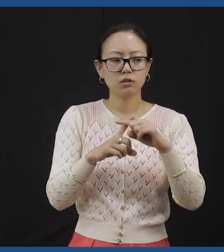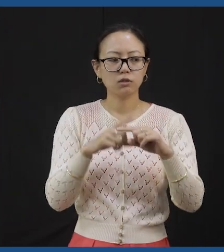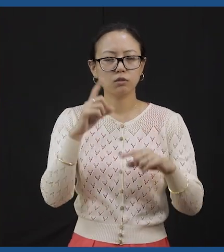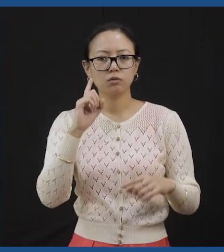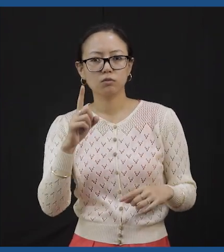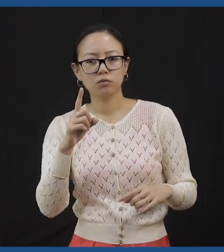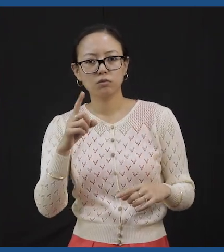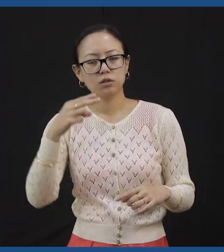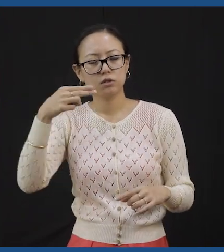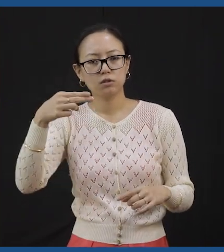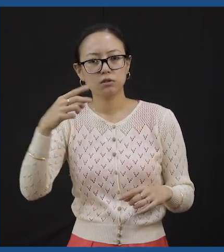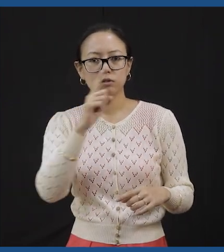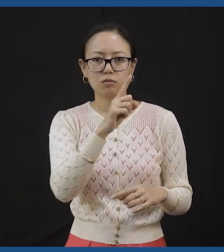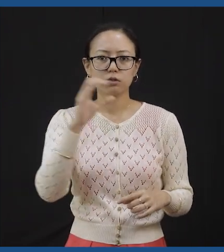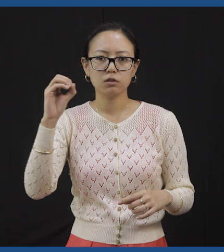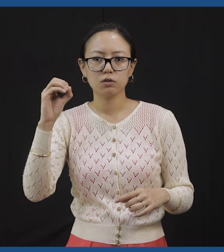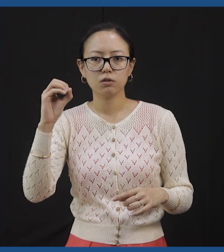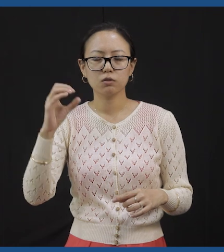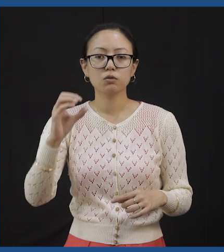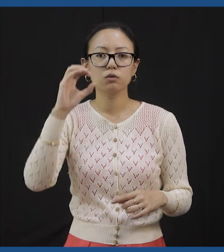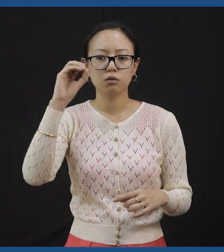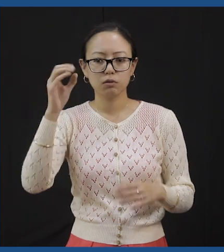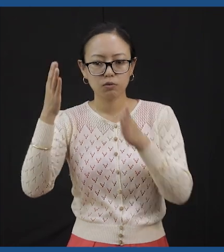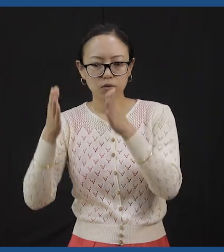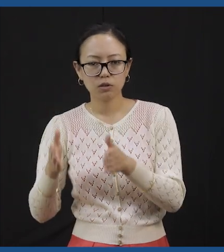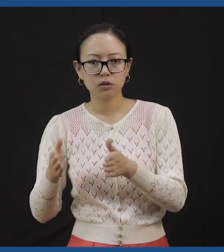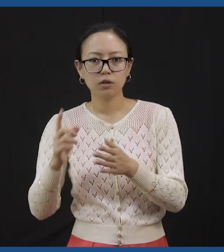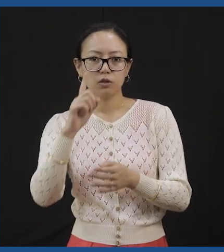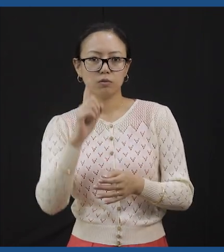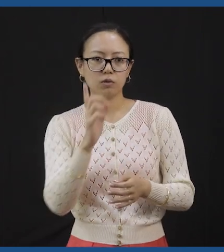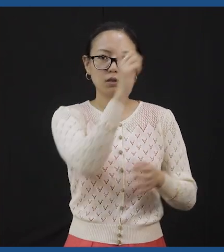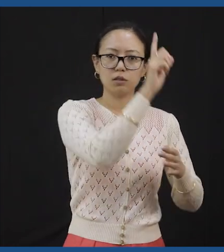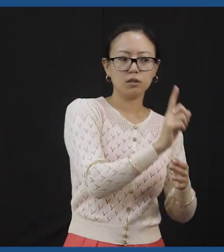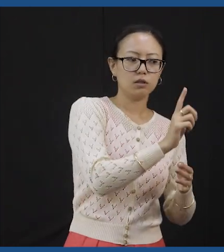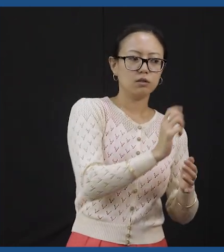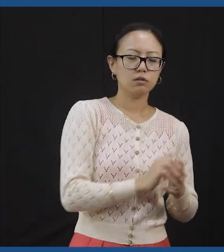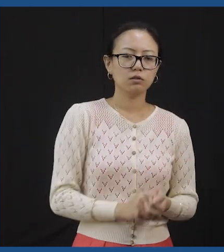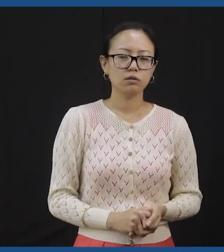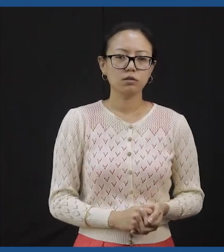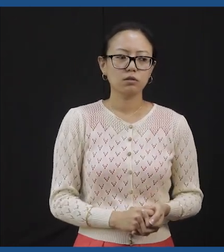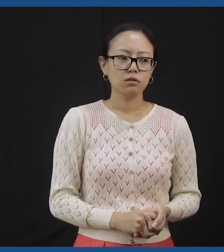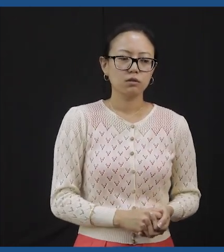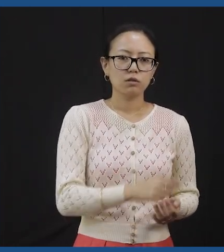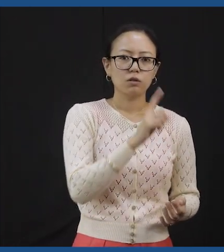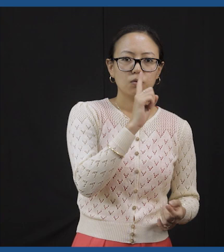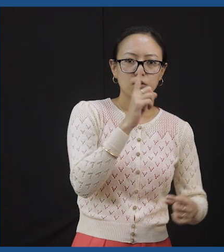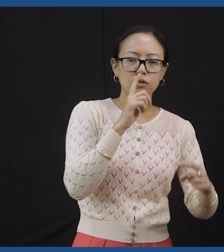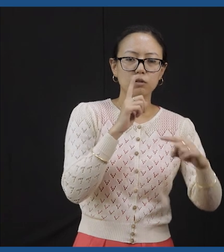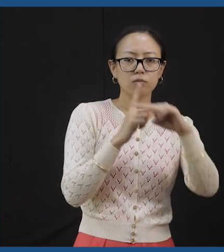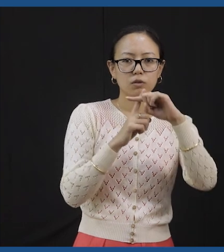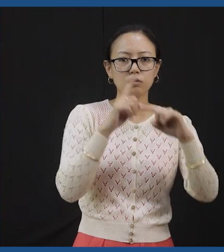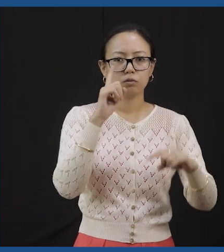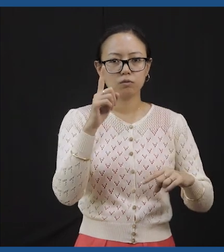you will write 0 in tens place, and 1 will be carry over to hundreds place. So 1 plus